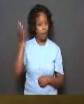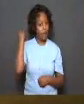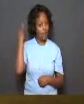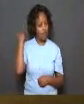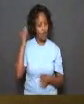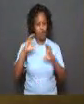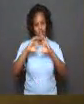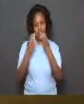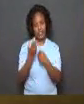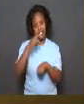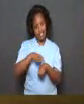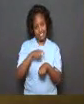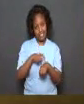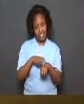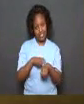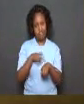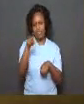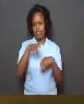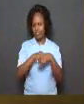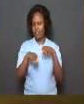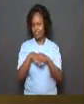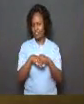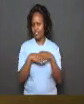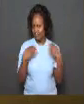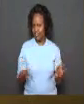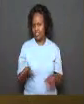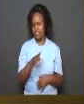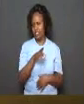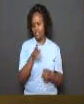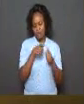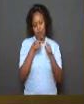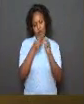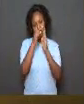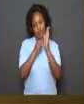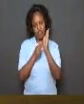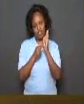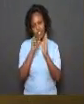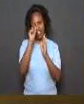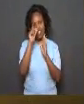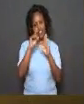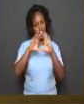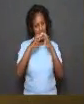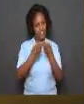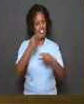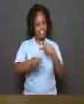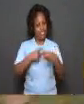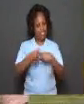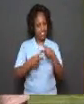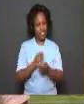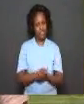lesson, you were introduced to the first unit of grade 11